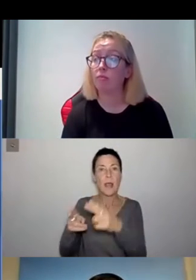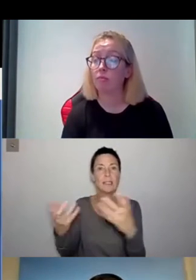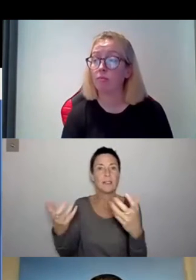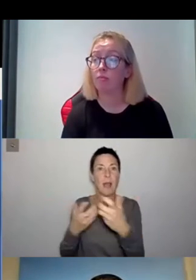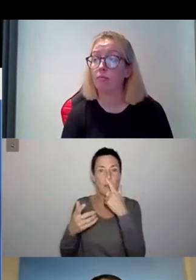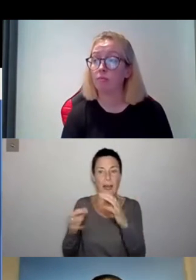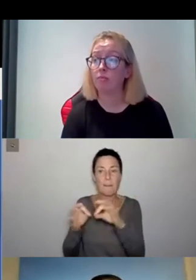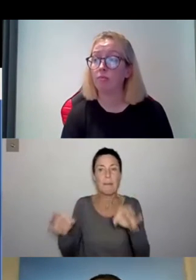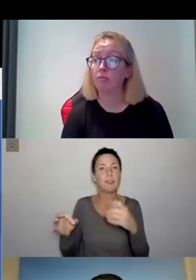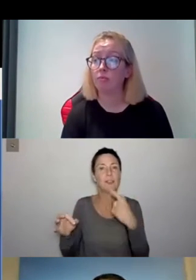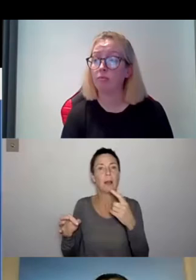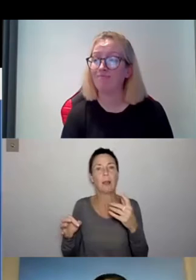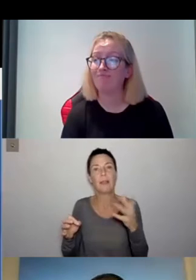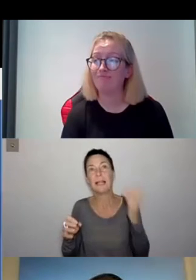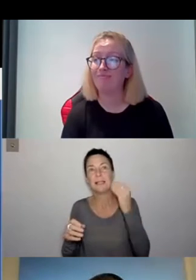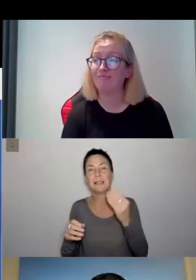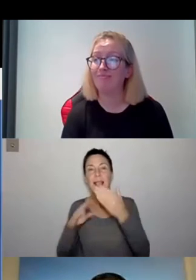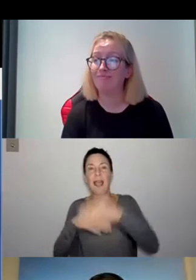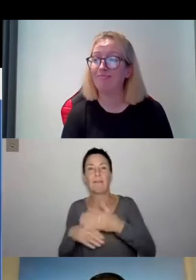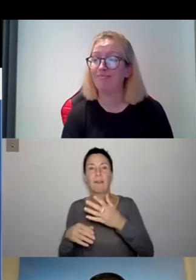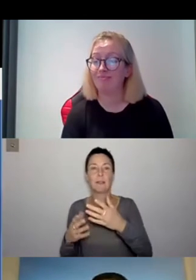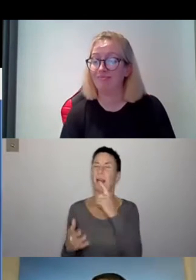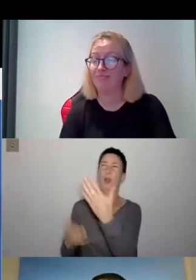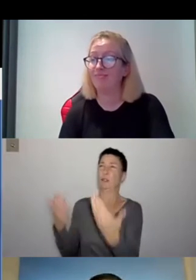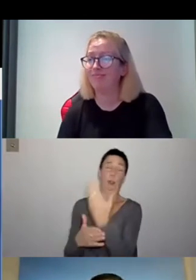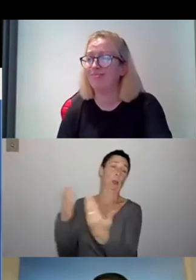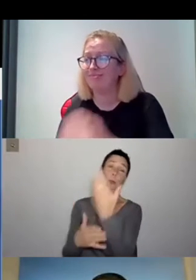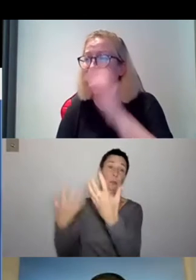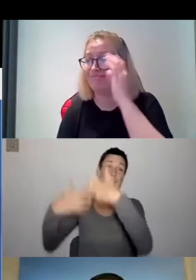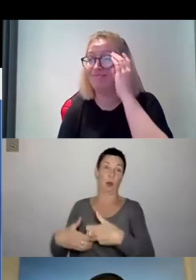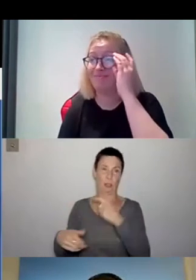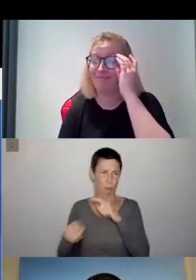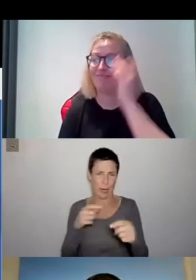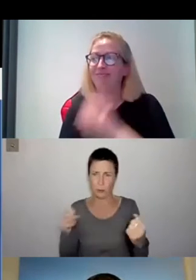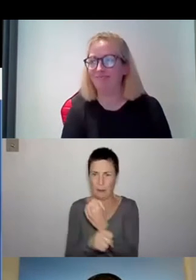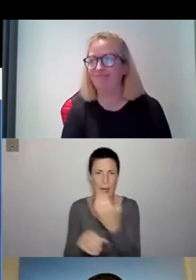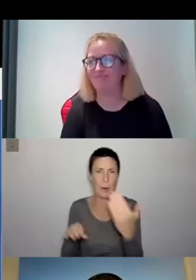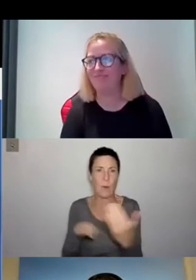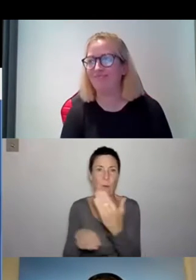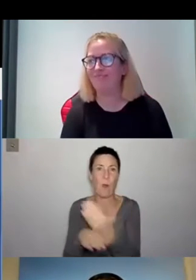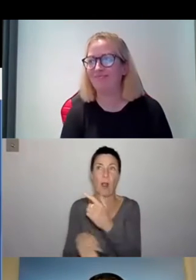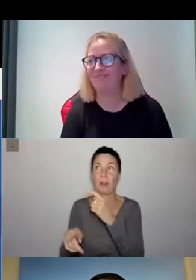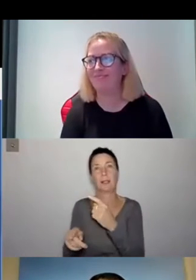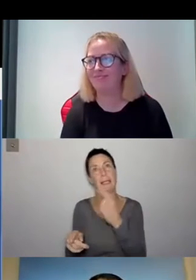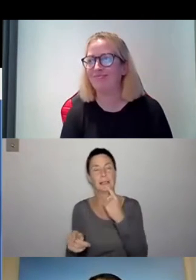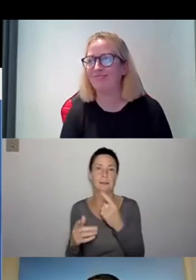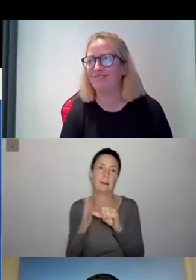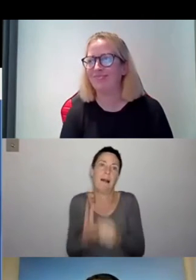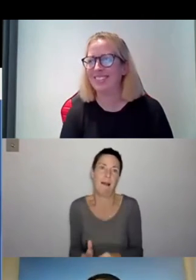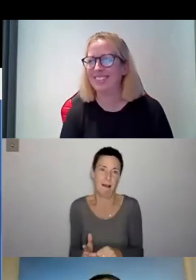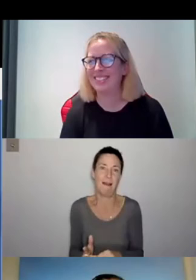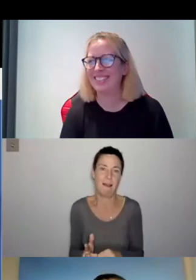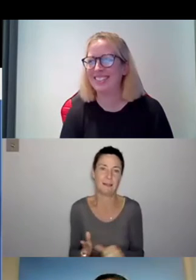lifetime. But again, that's brand new stuff, and it's trying to make it work and trying to get it off the ground is remarkably difficult. And I